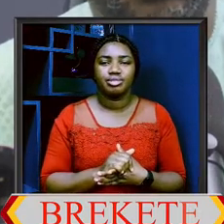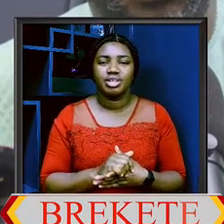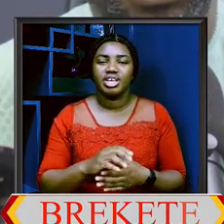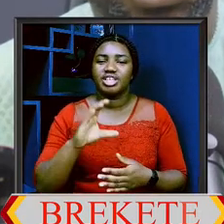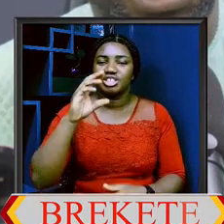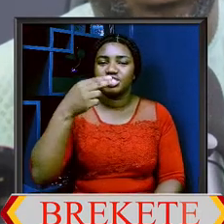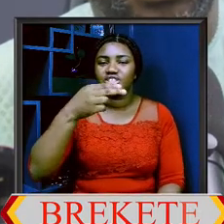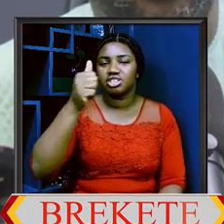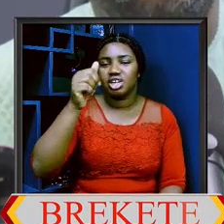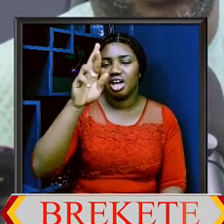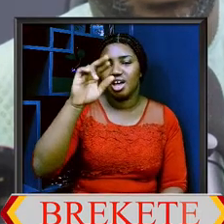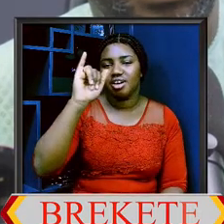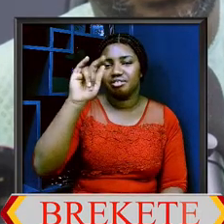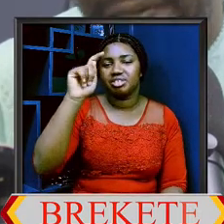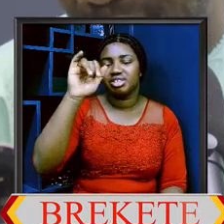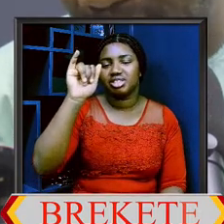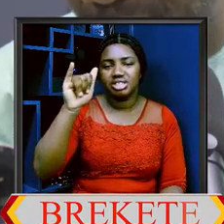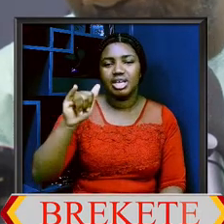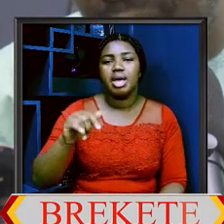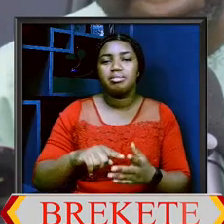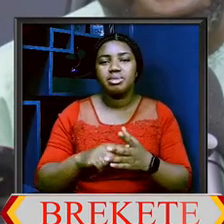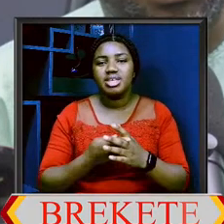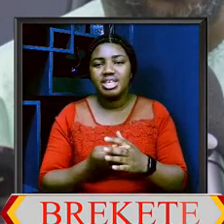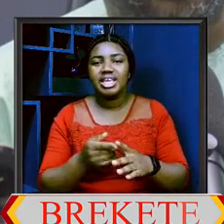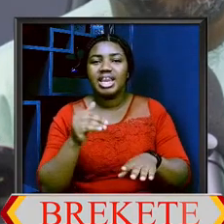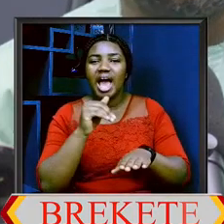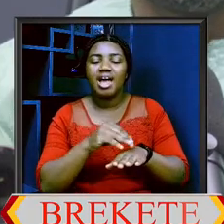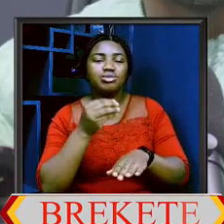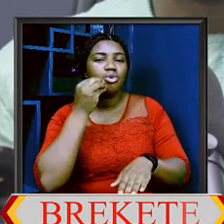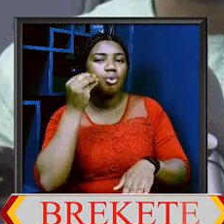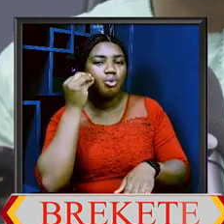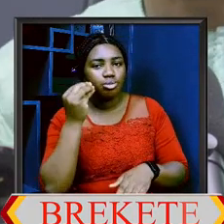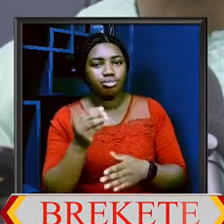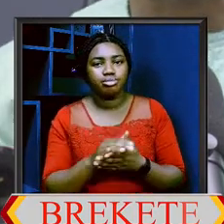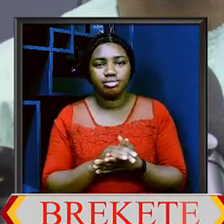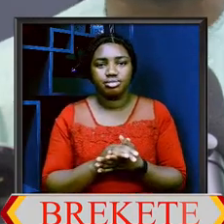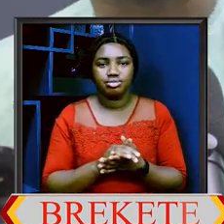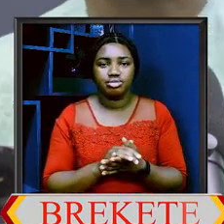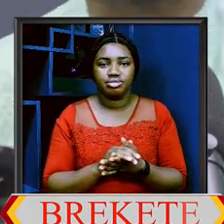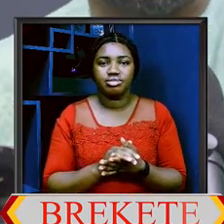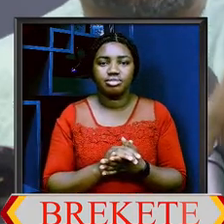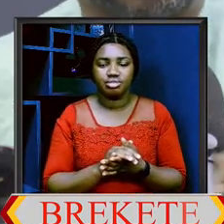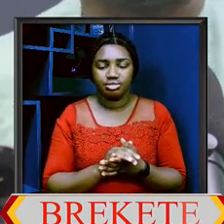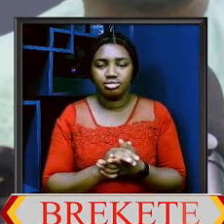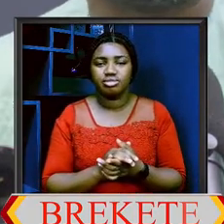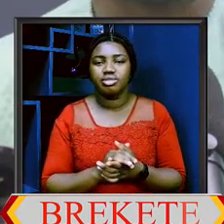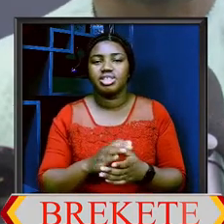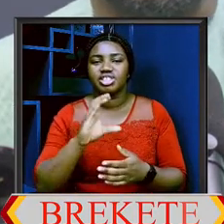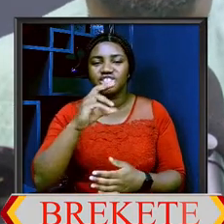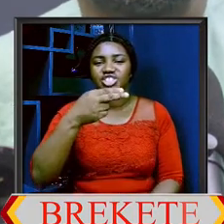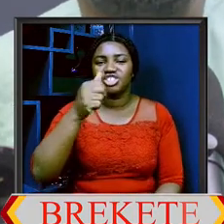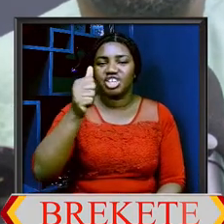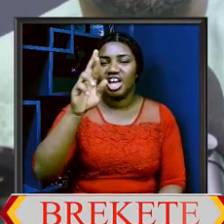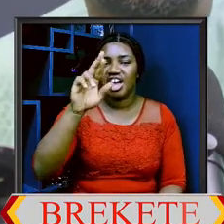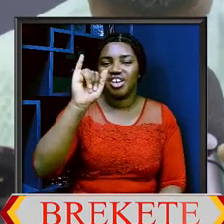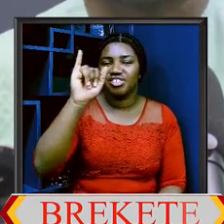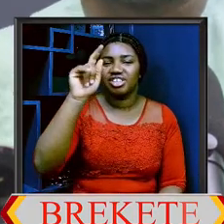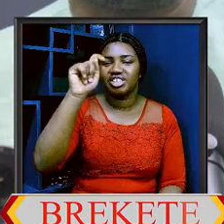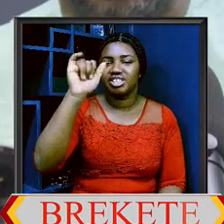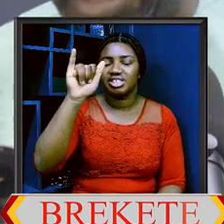begin begin begin he say charity begins at home